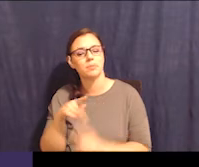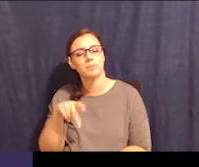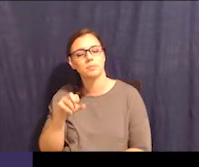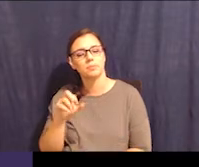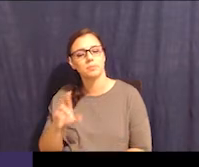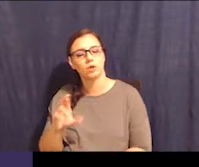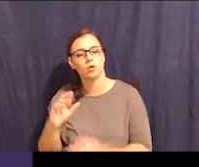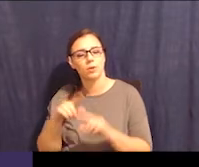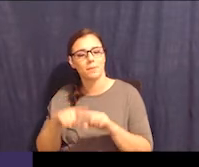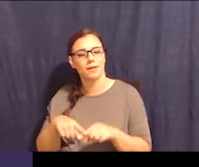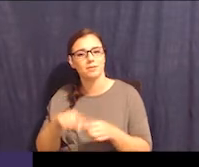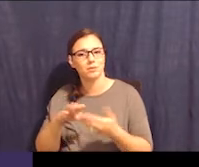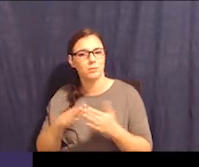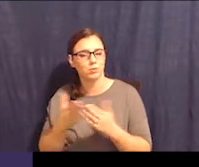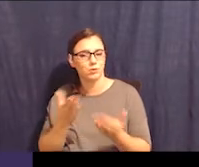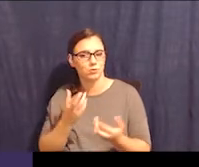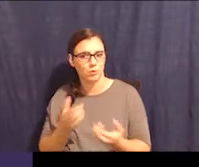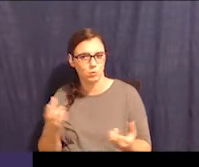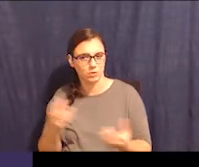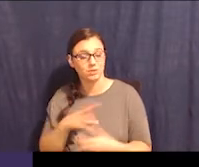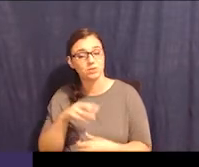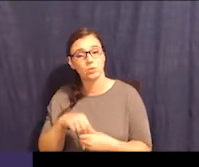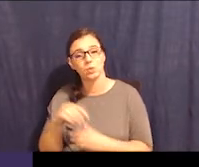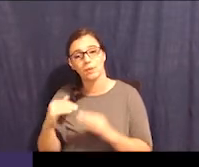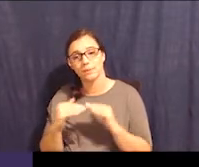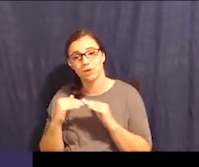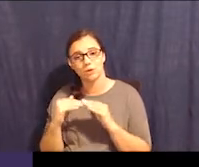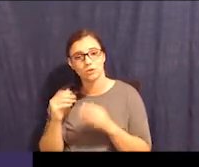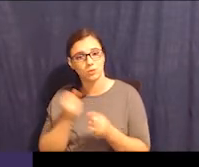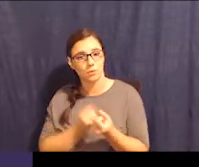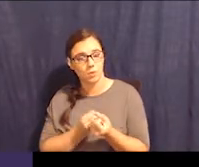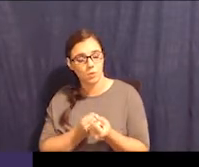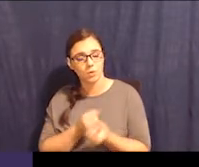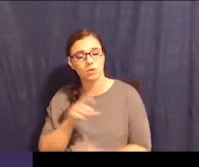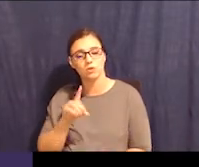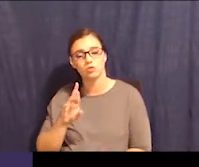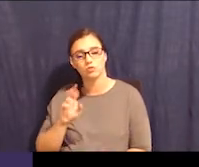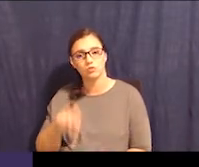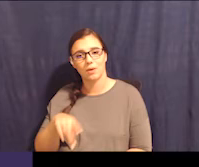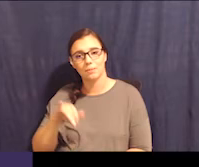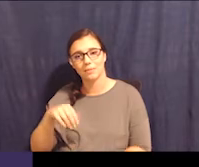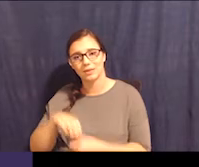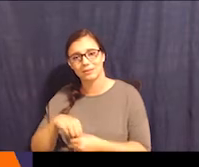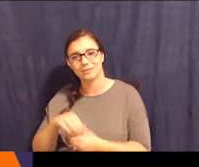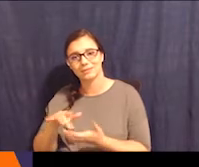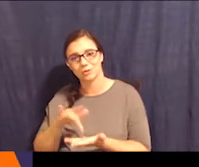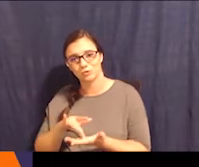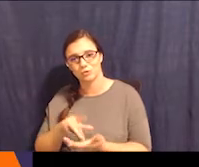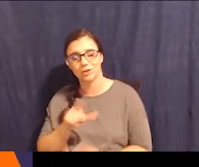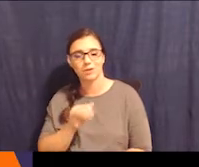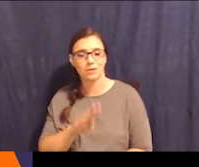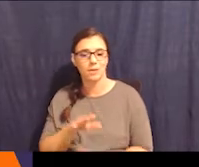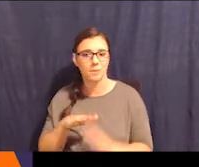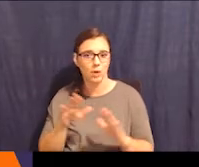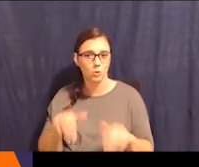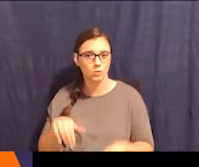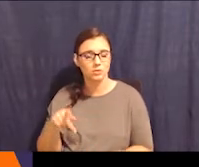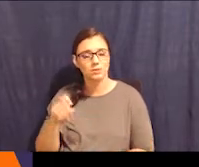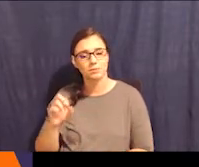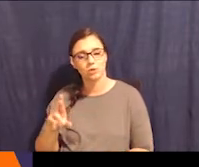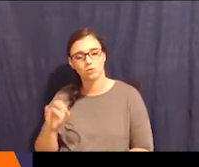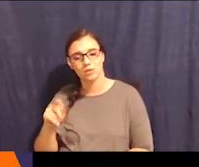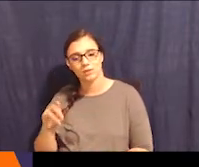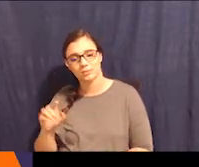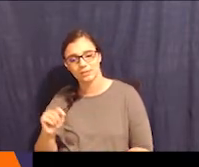support, drop-in centers, clubhouses, peer respite, and Warmlines. Peer support